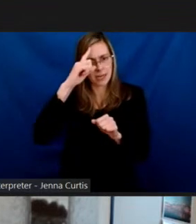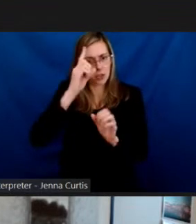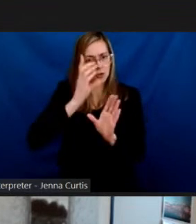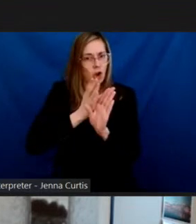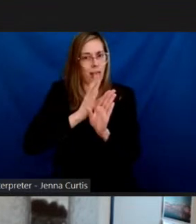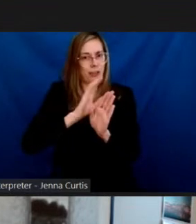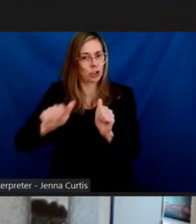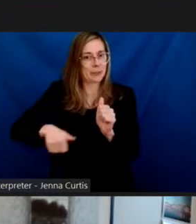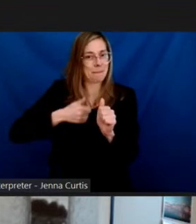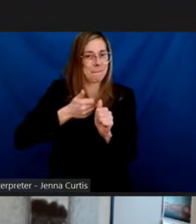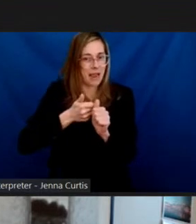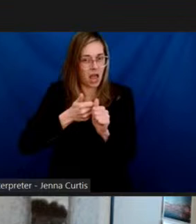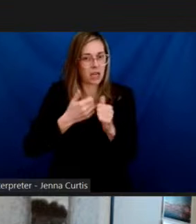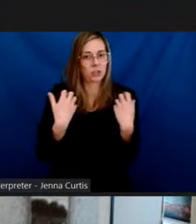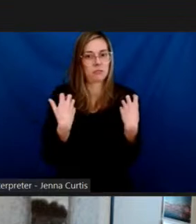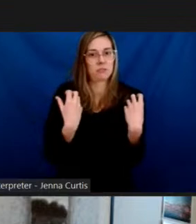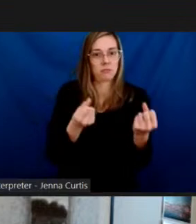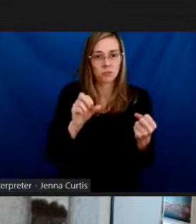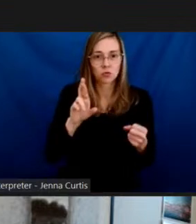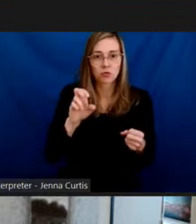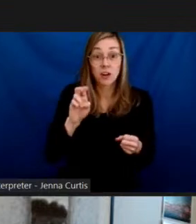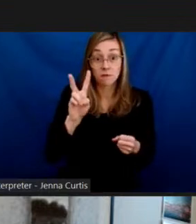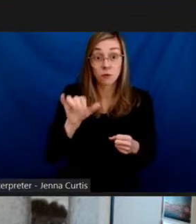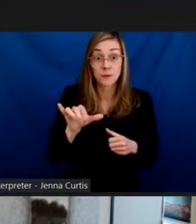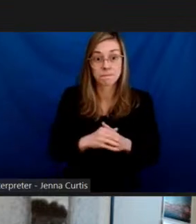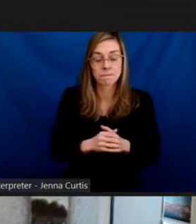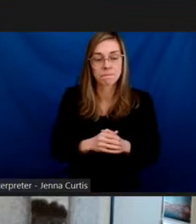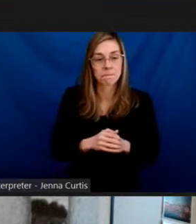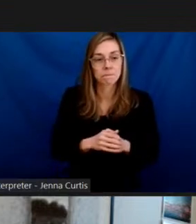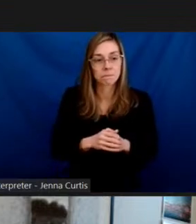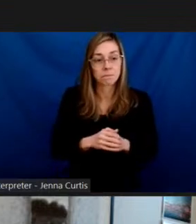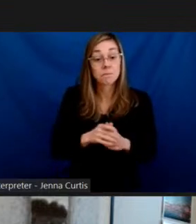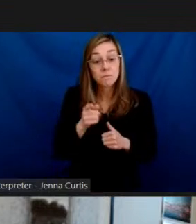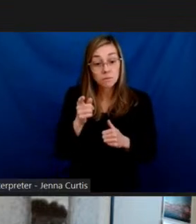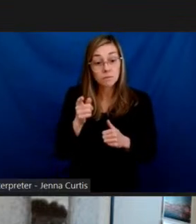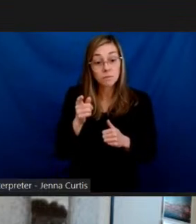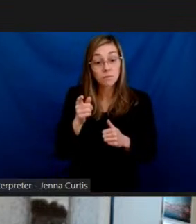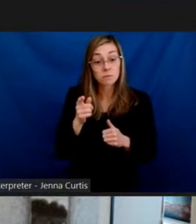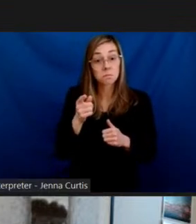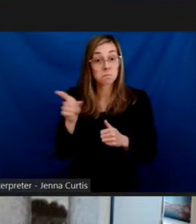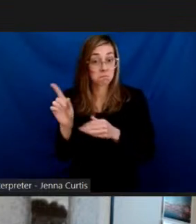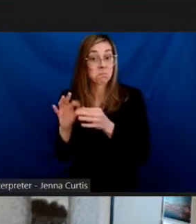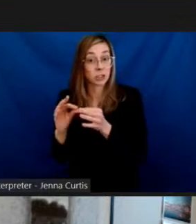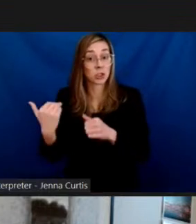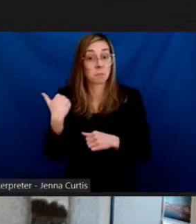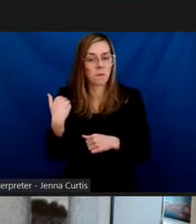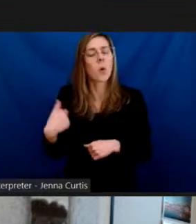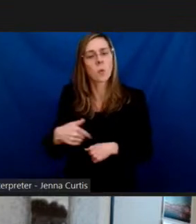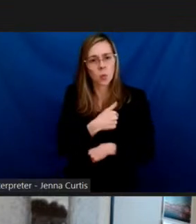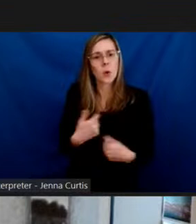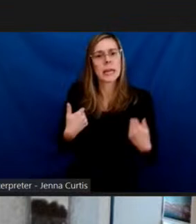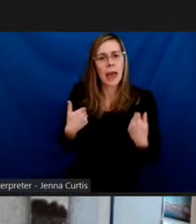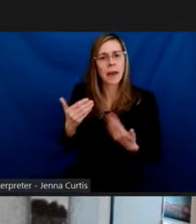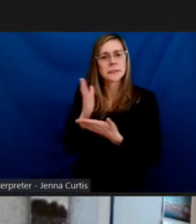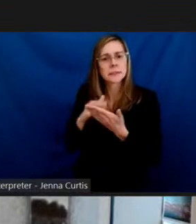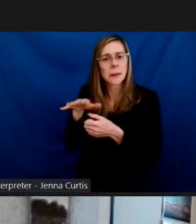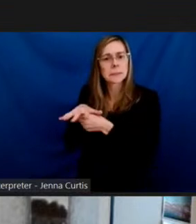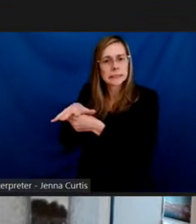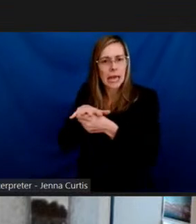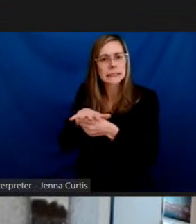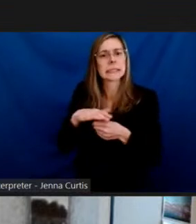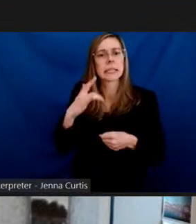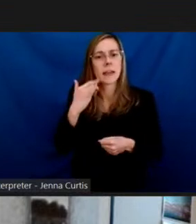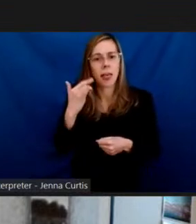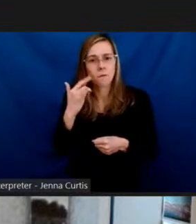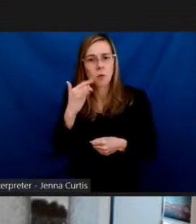As they mentioned earlier, we have several sites in California, different types of models. We have